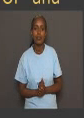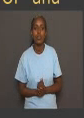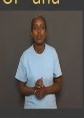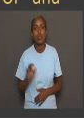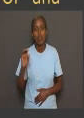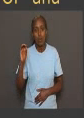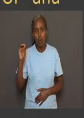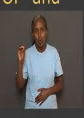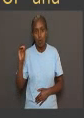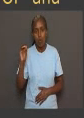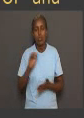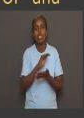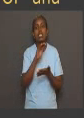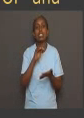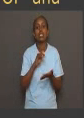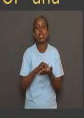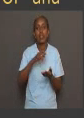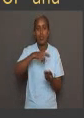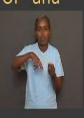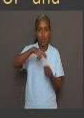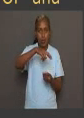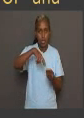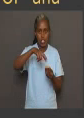O is the center of rotation,